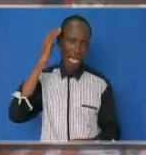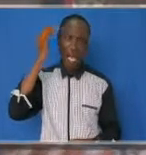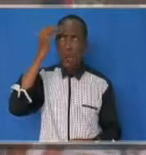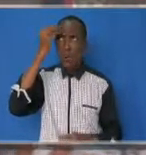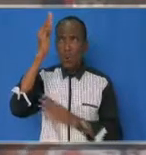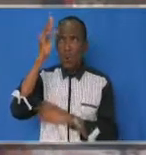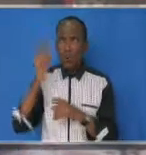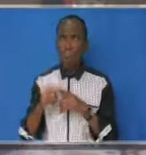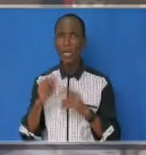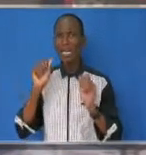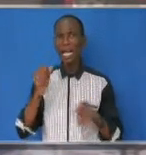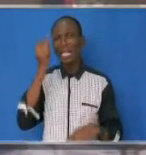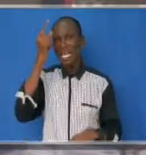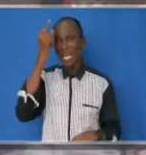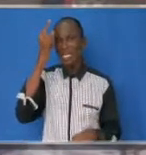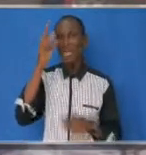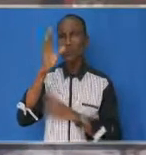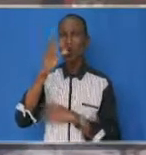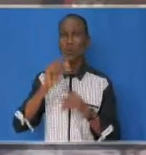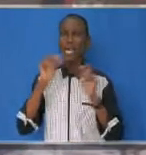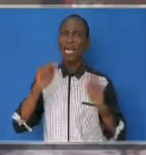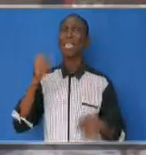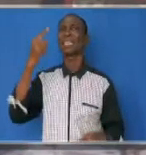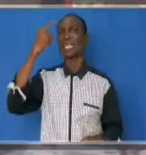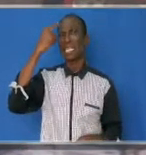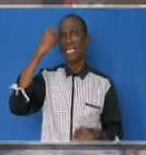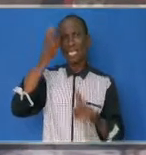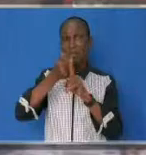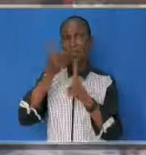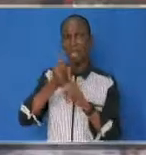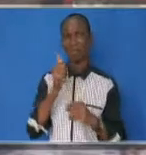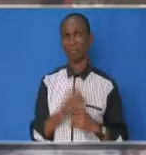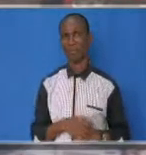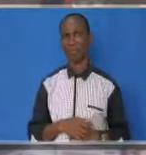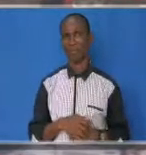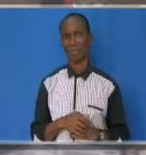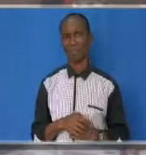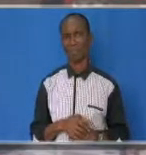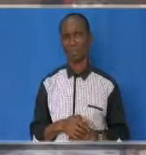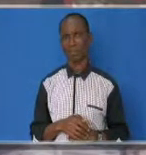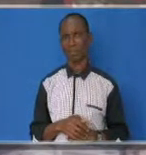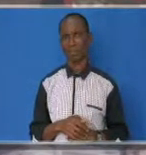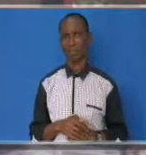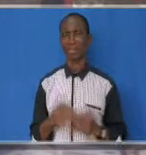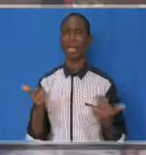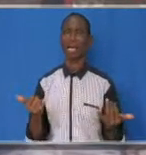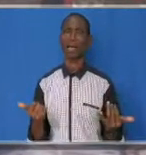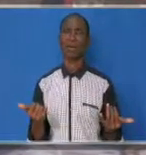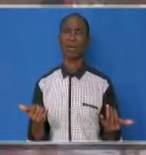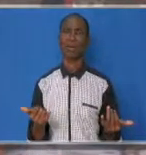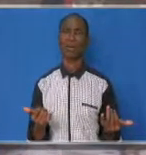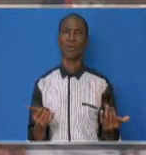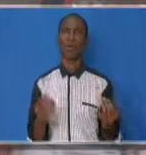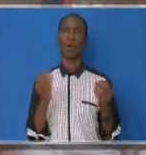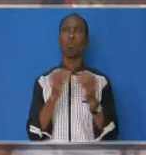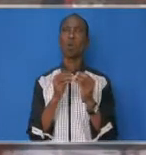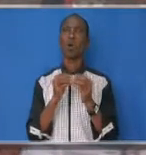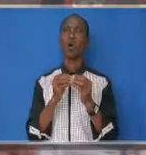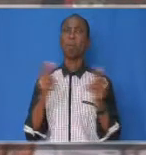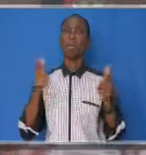every creature. He who believes and is